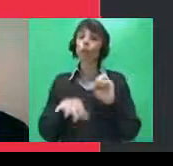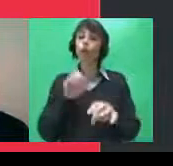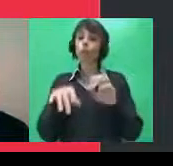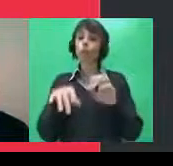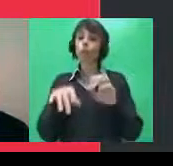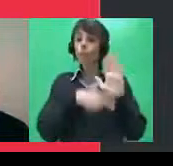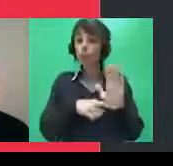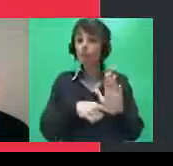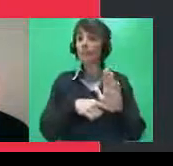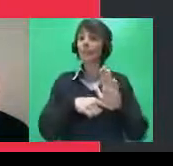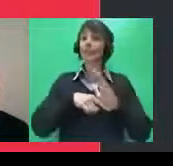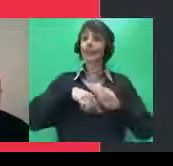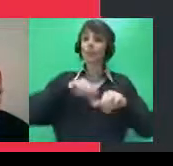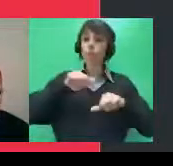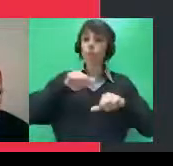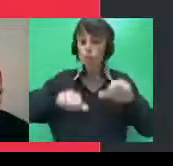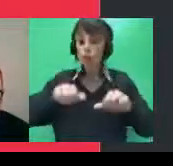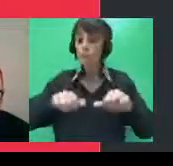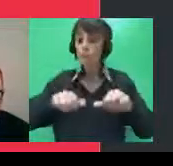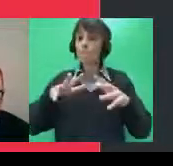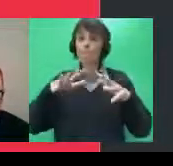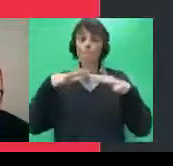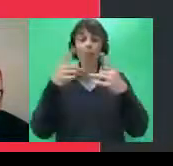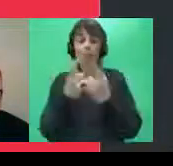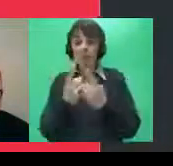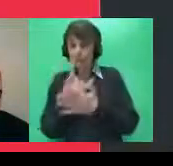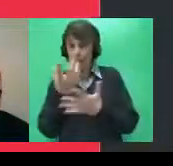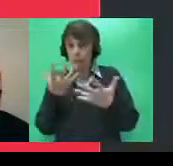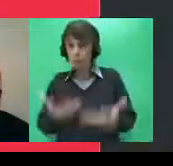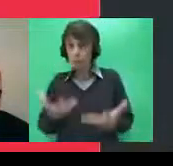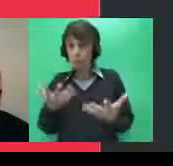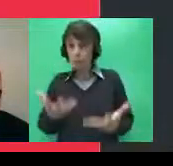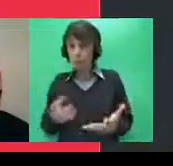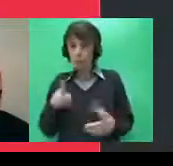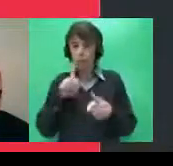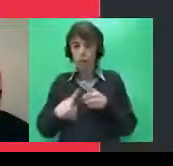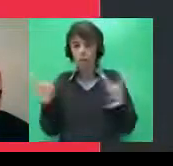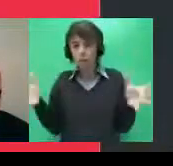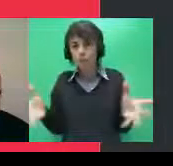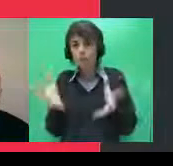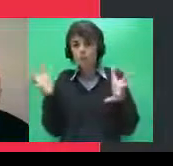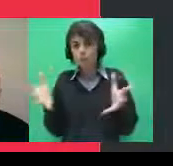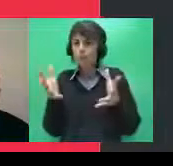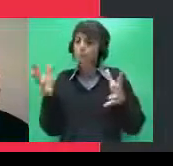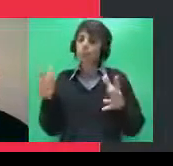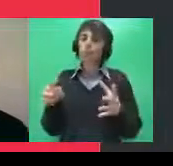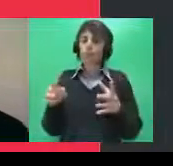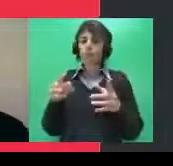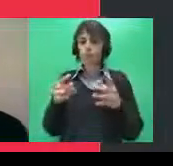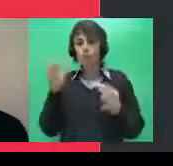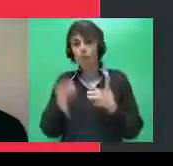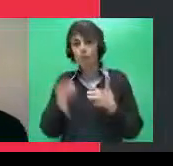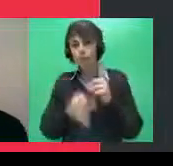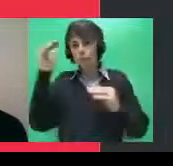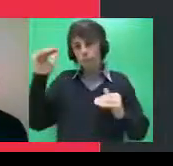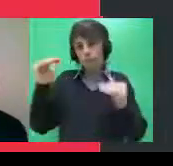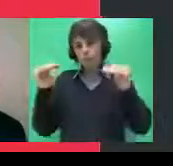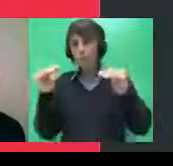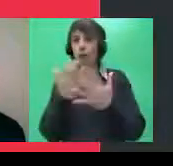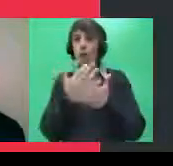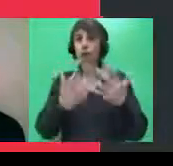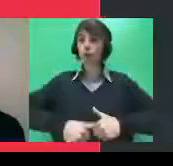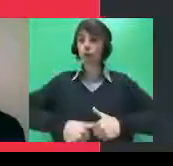currently either happening or in train to really bring that to life for you. So, and a lot of that stuff is some great opportunities that really will